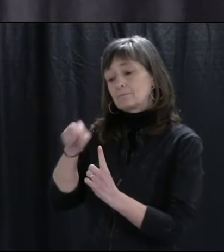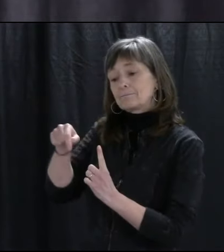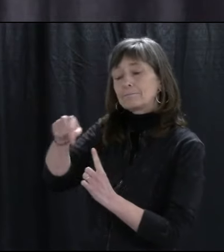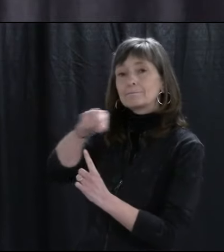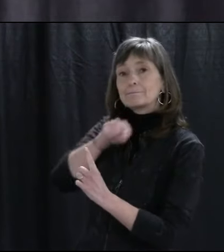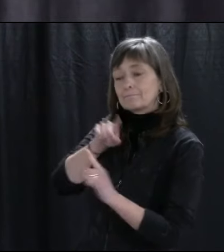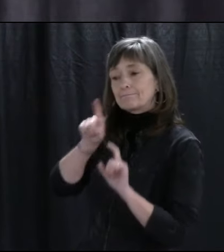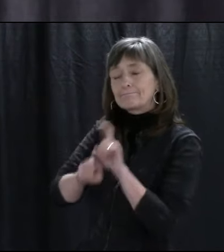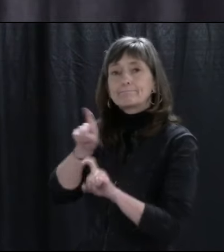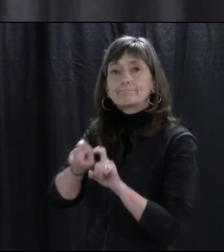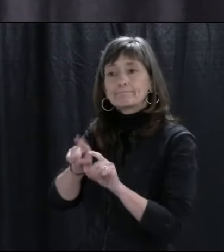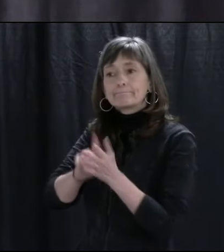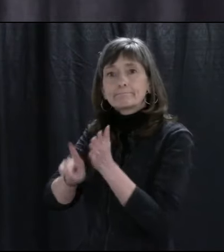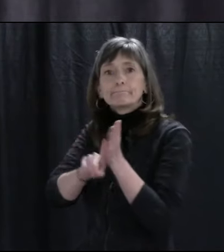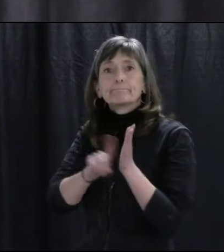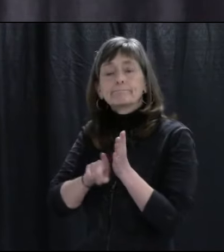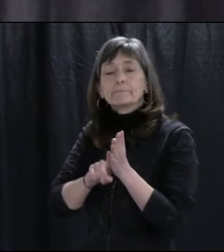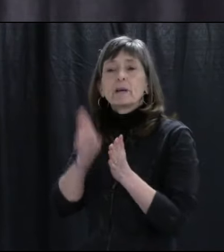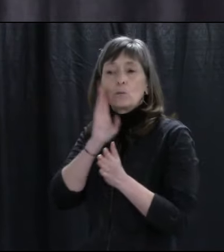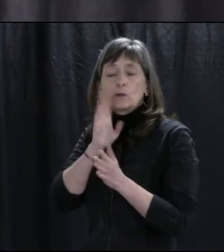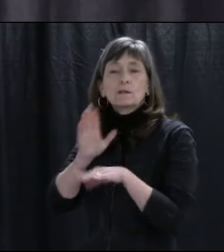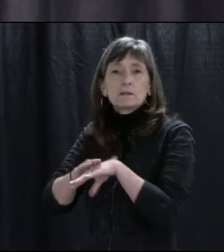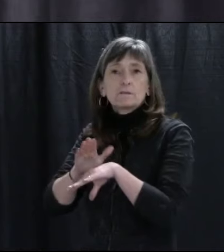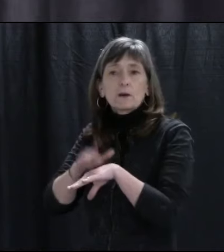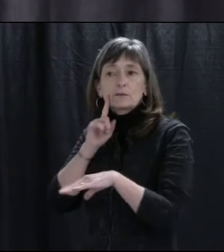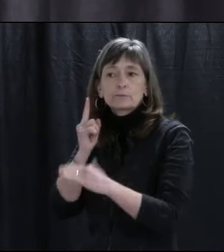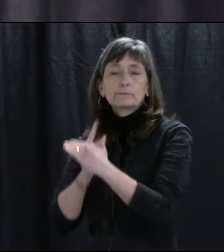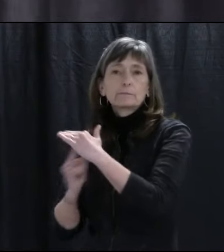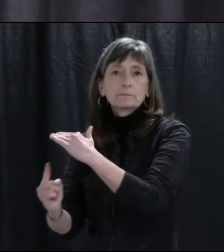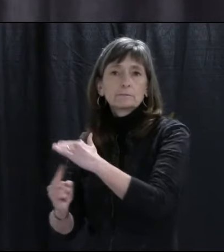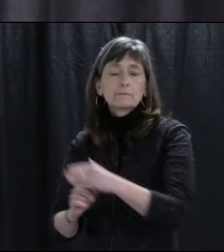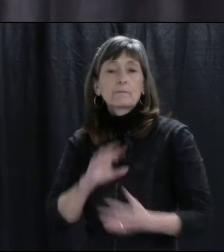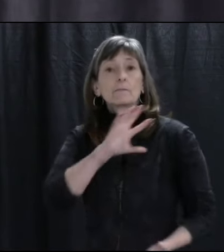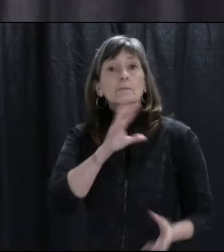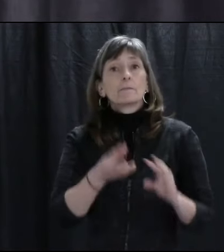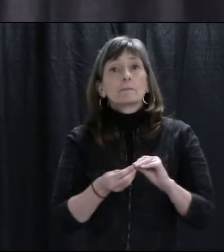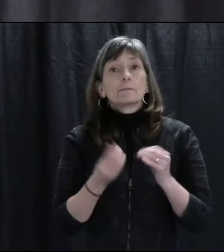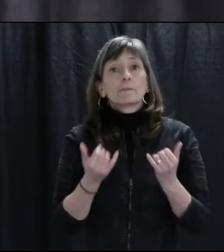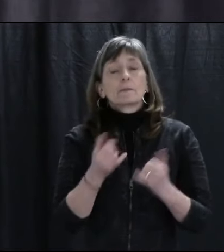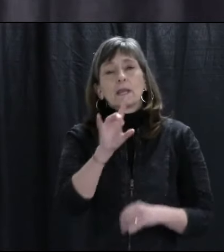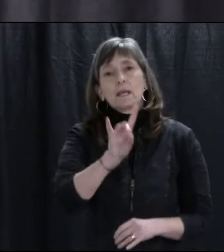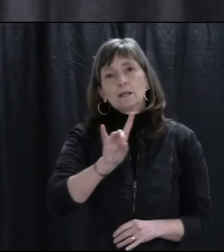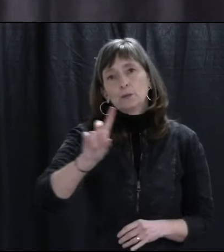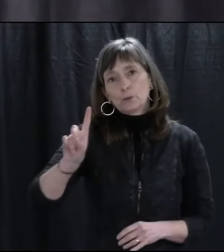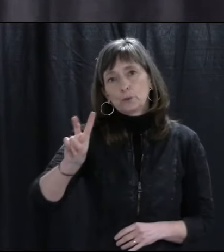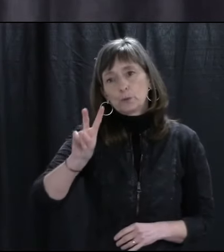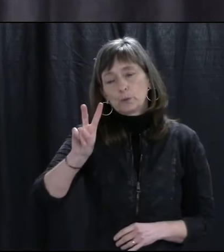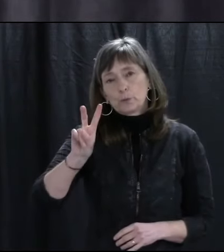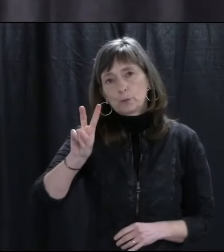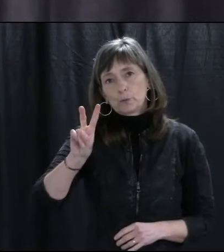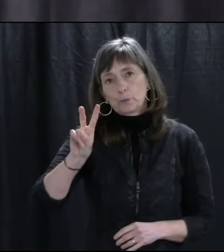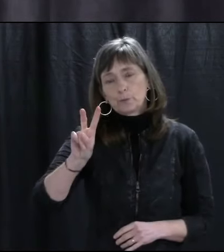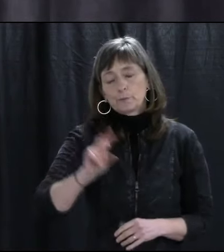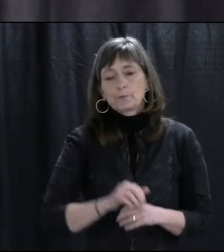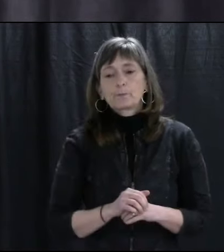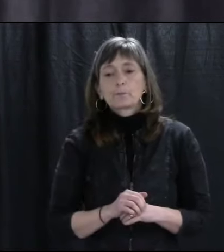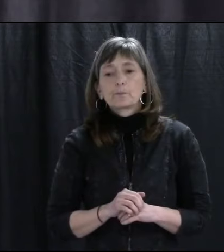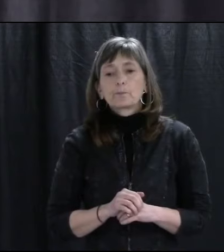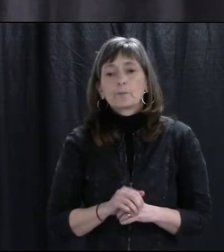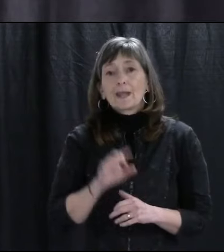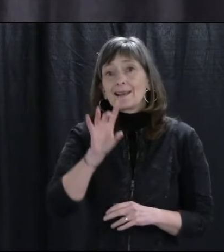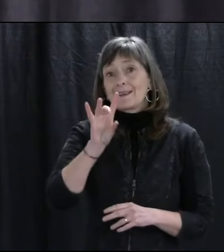will be advised to quarantine. Our total number of cases is now 82. Of these,